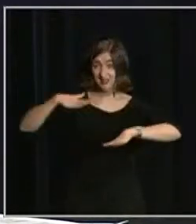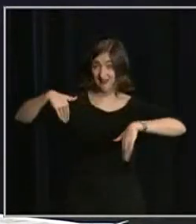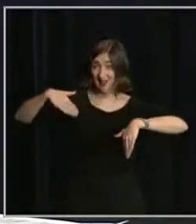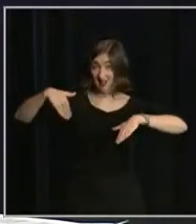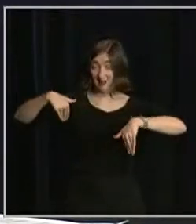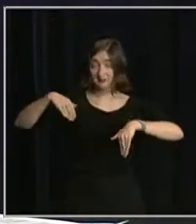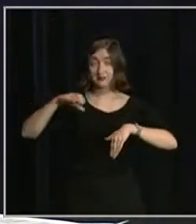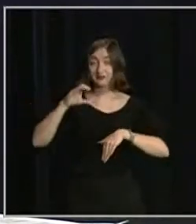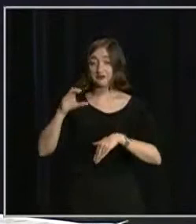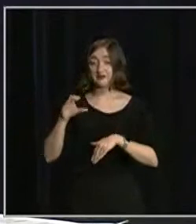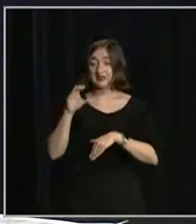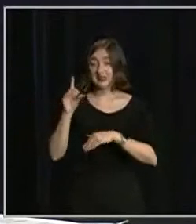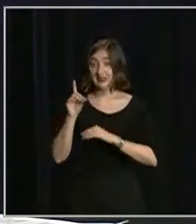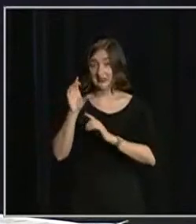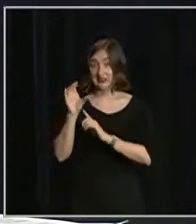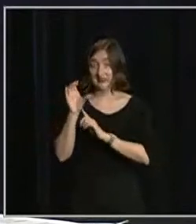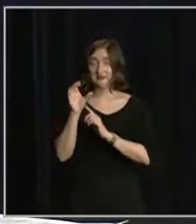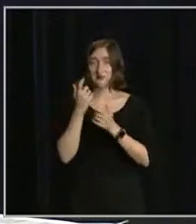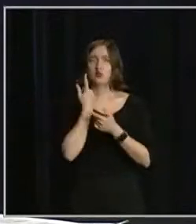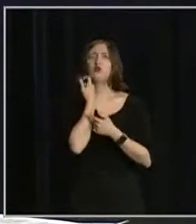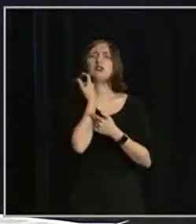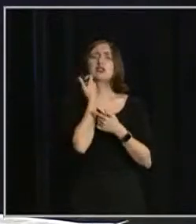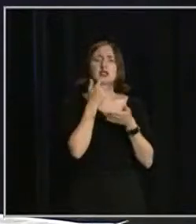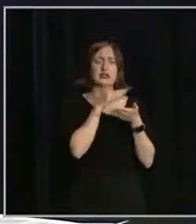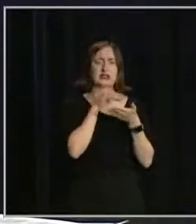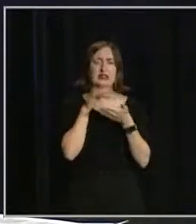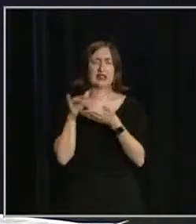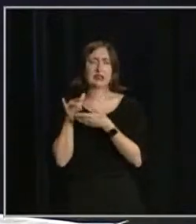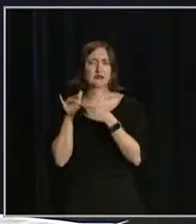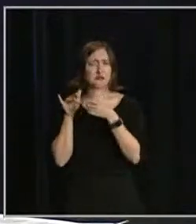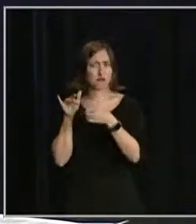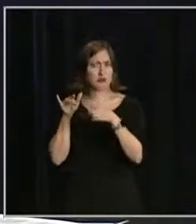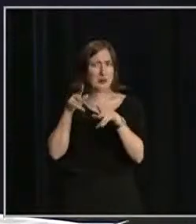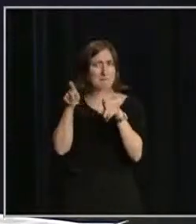study showed you're 29 times